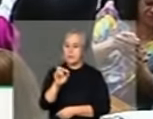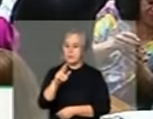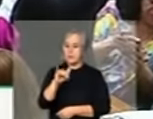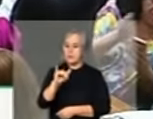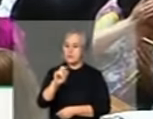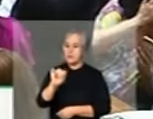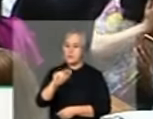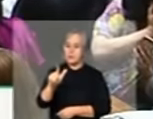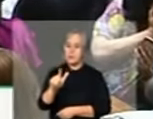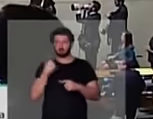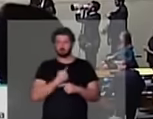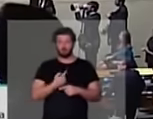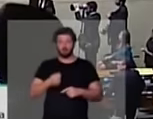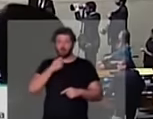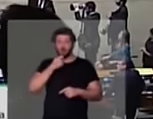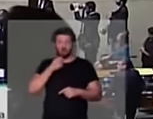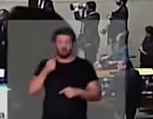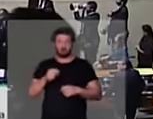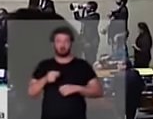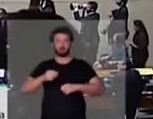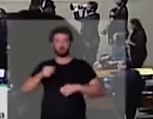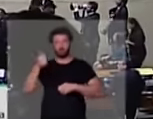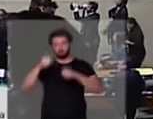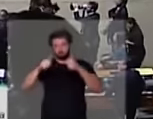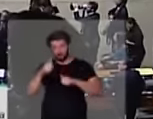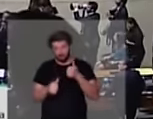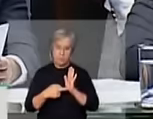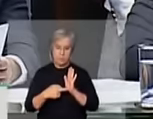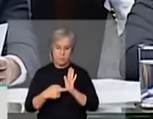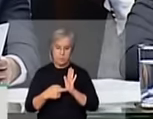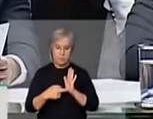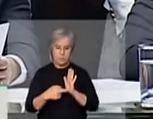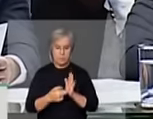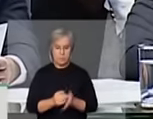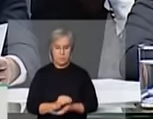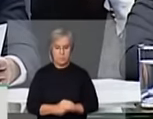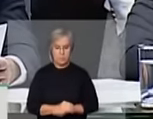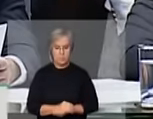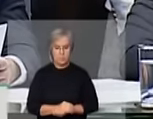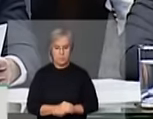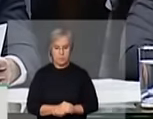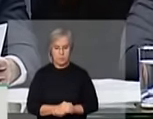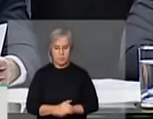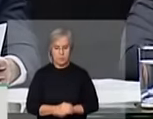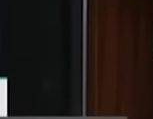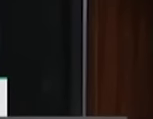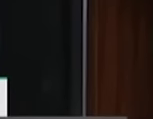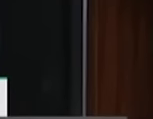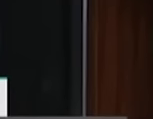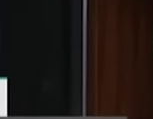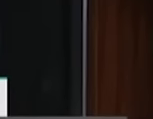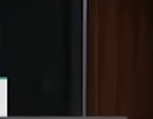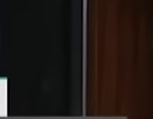vote to remove him. He was charged with corruption and denied the existence of Swiss bank accounts. He now faces arrest.